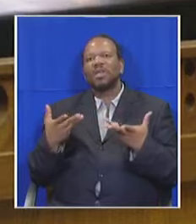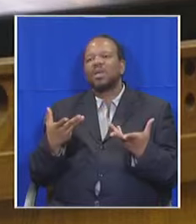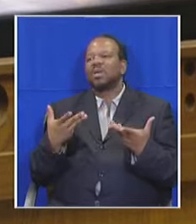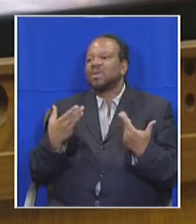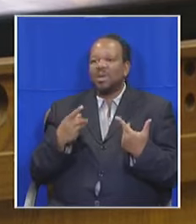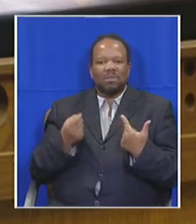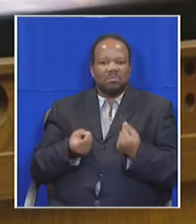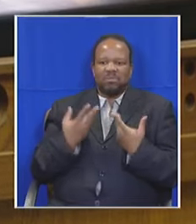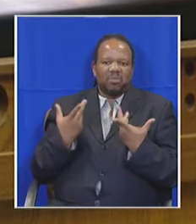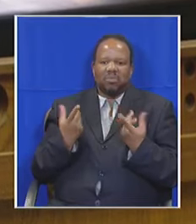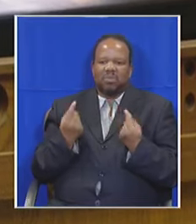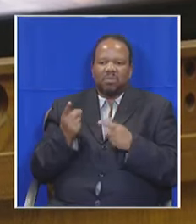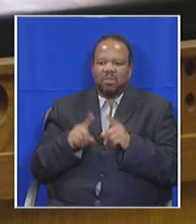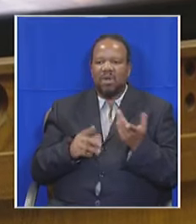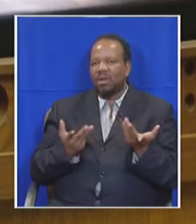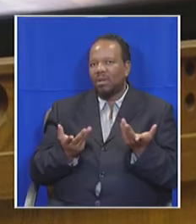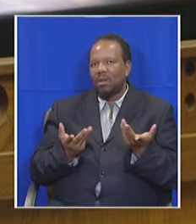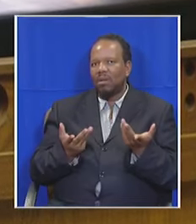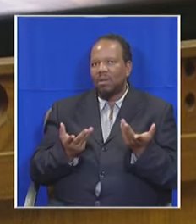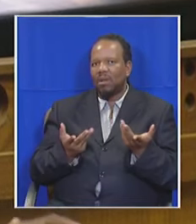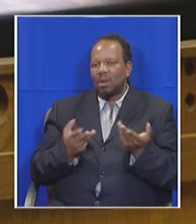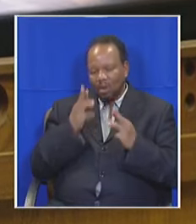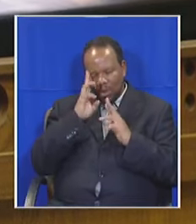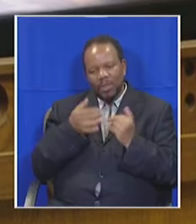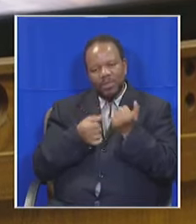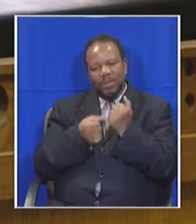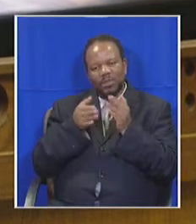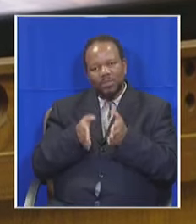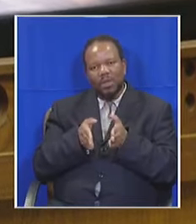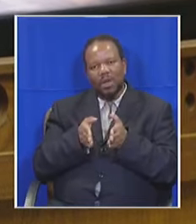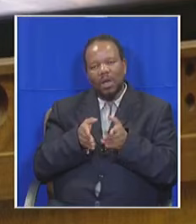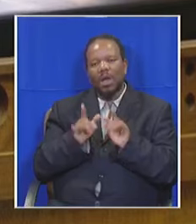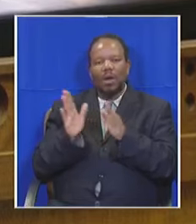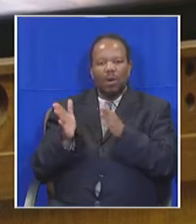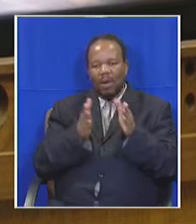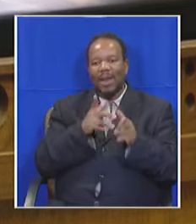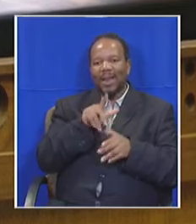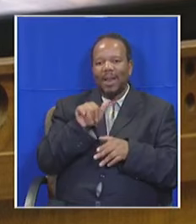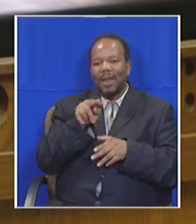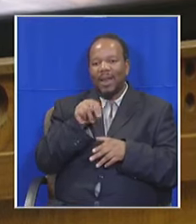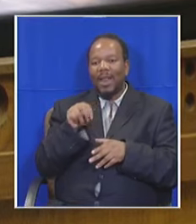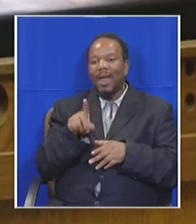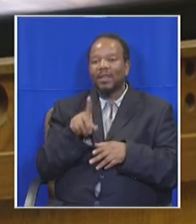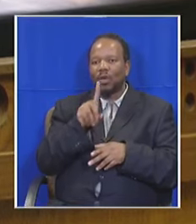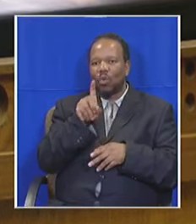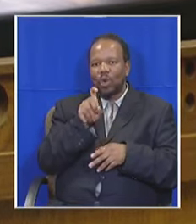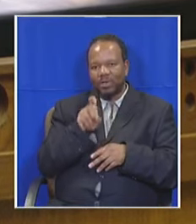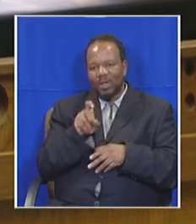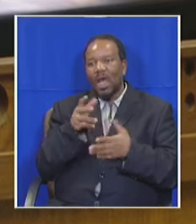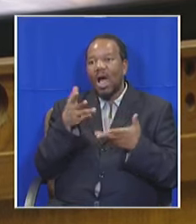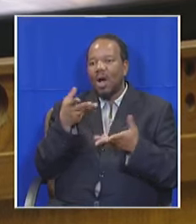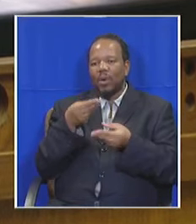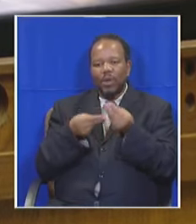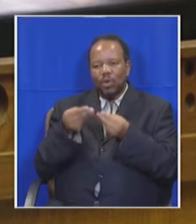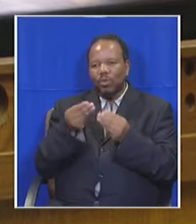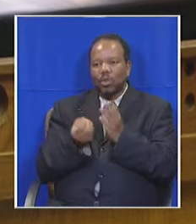it is that they are failing to do. Honorable Deputy Speaker, let us address the land question for the sake of economic growth and economic